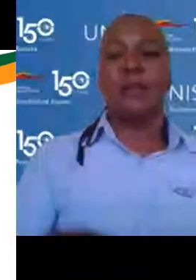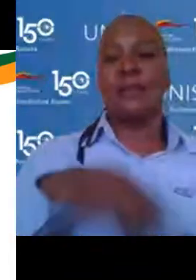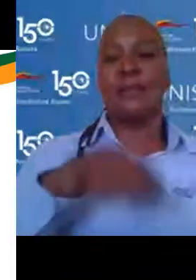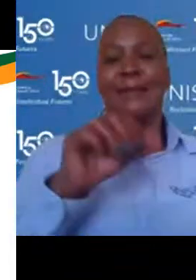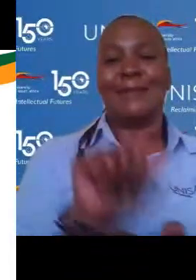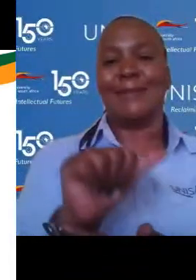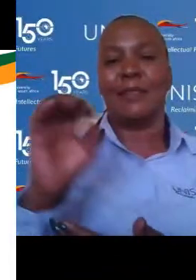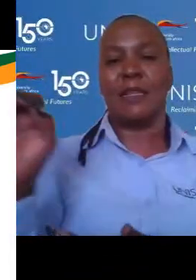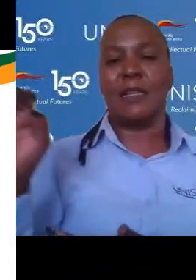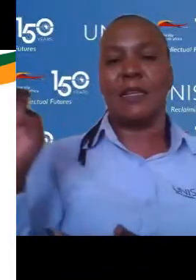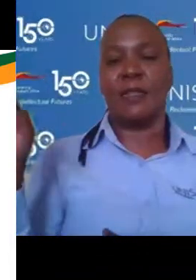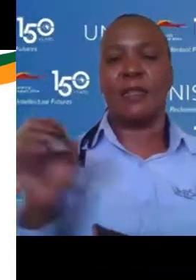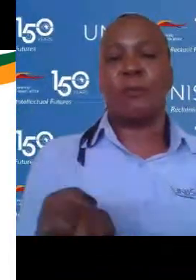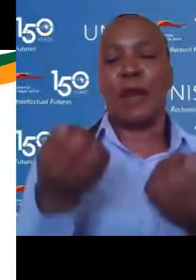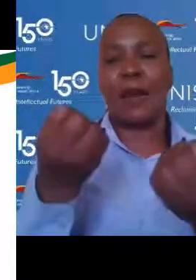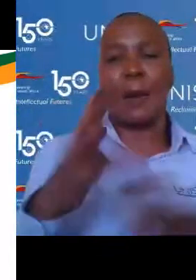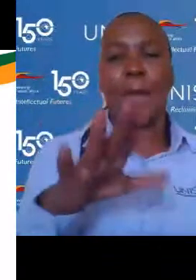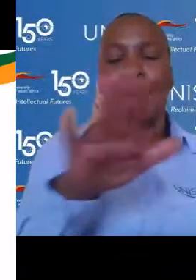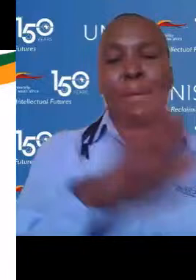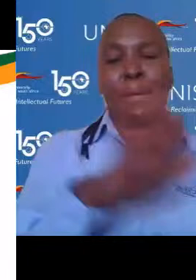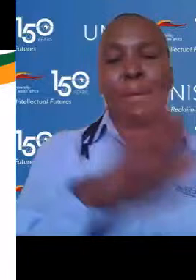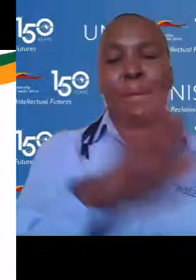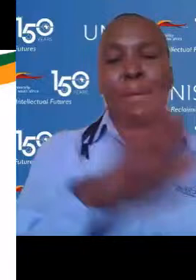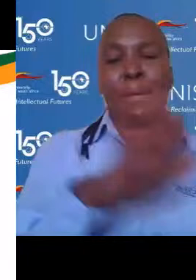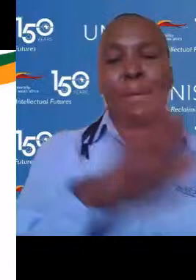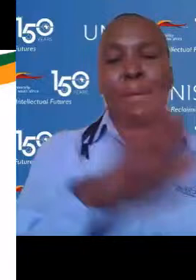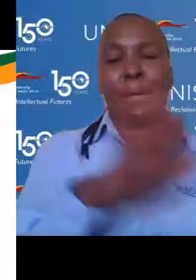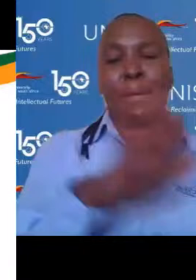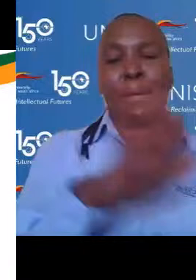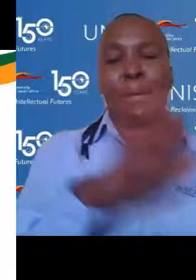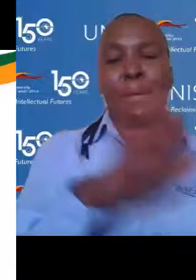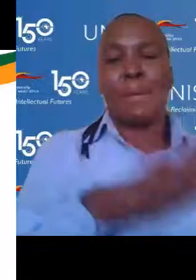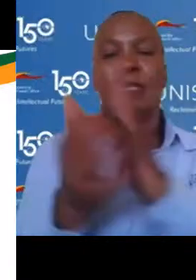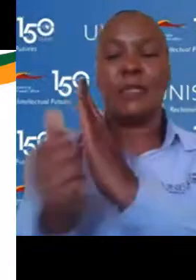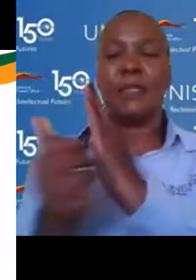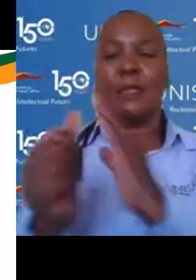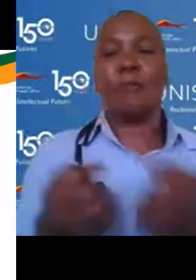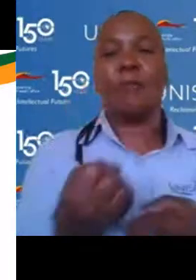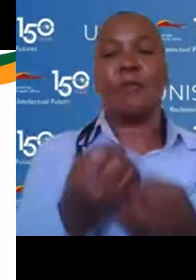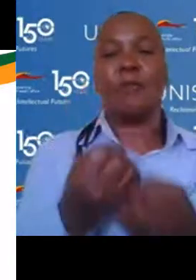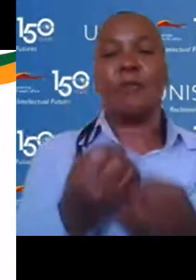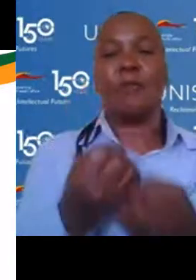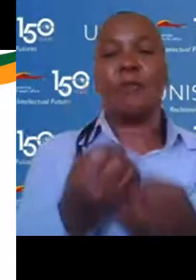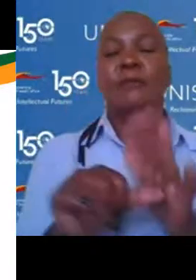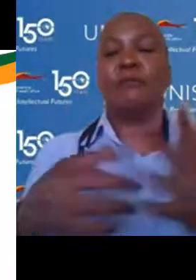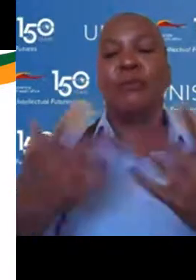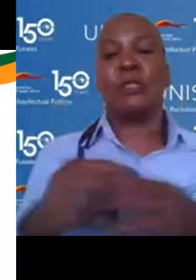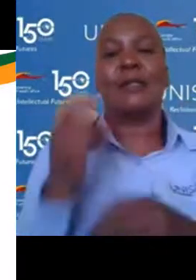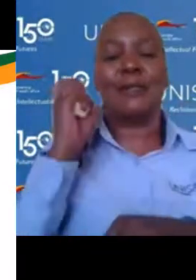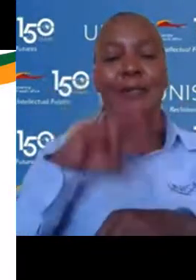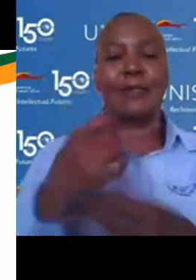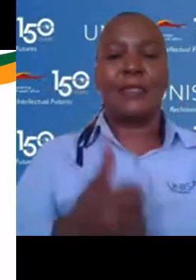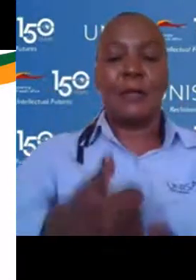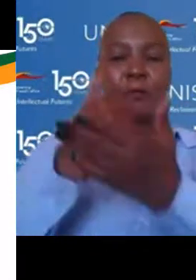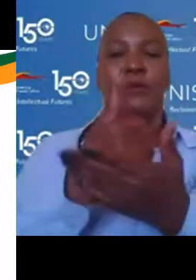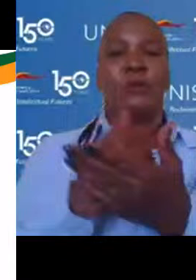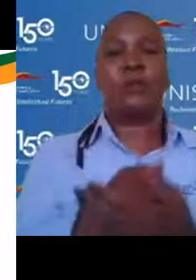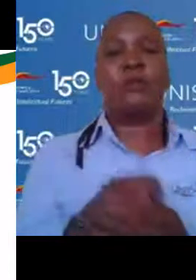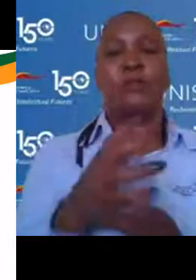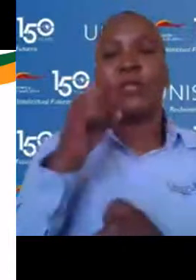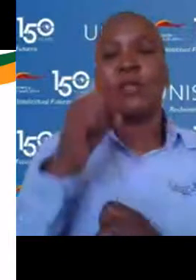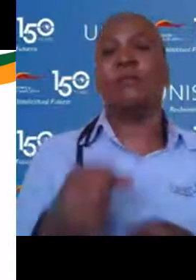academic literacy skills so that we can assist you and provide the necessary support needed should you be struggling in certain